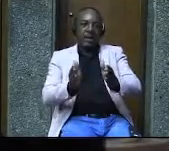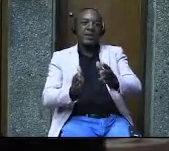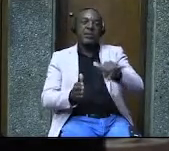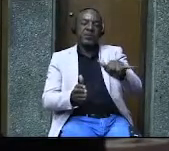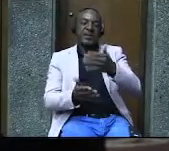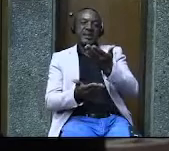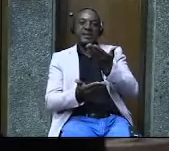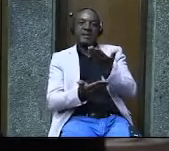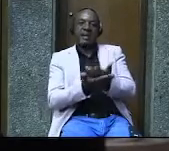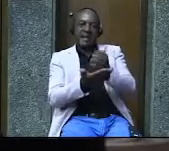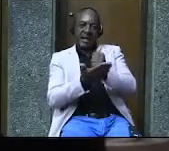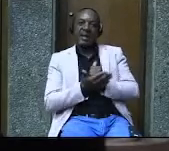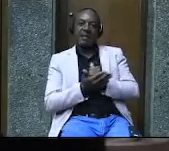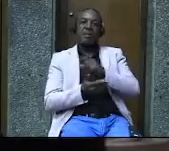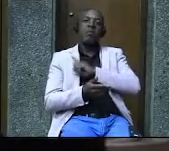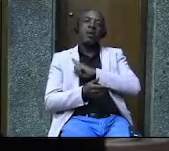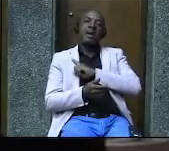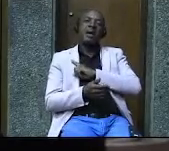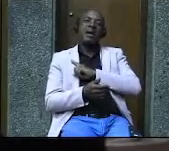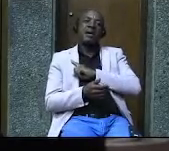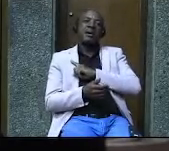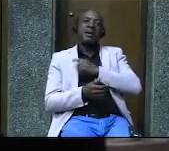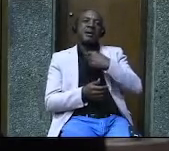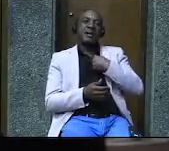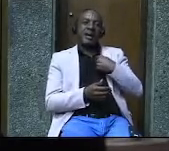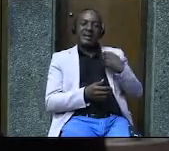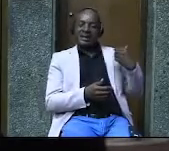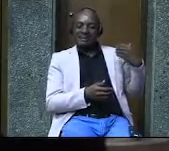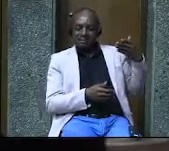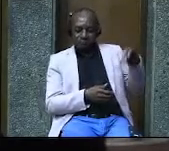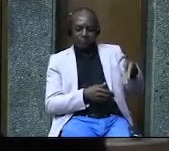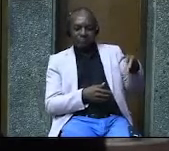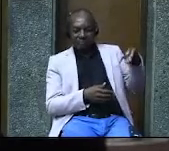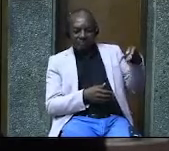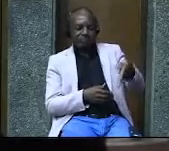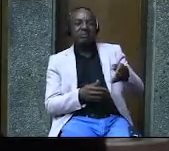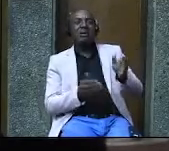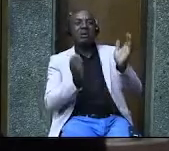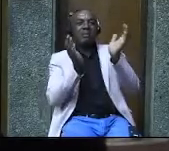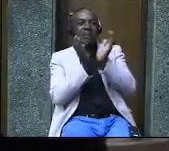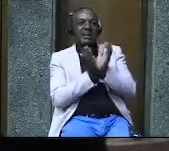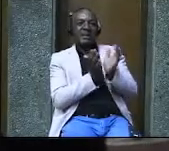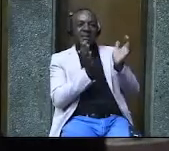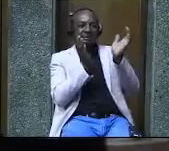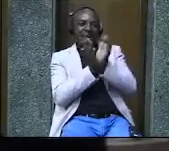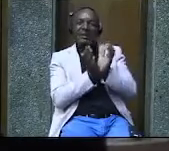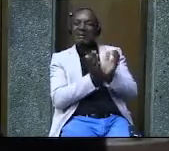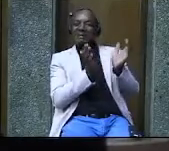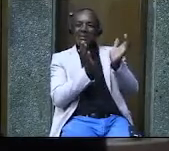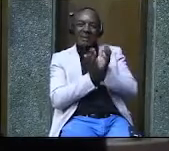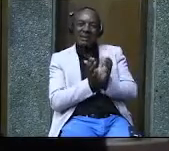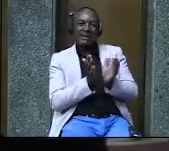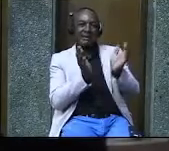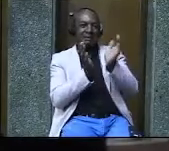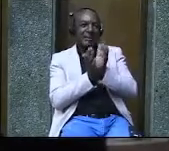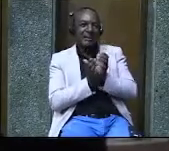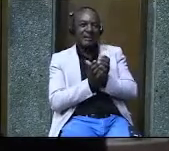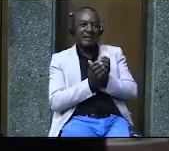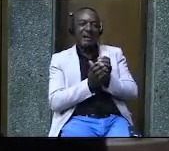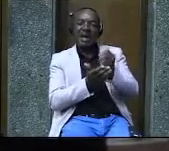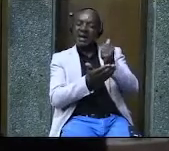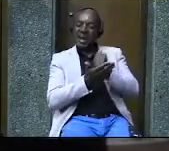somewhere because truly speaking we have been sitting into meetings and meetings and meetings and meetings and meetings, there's not